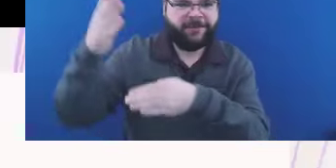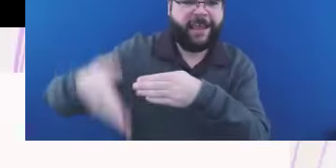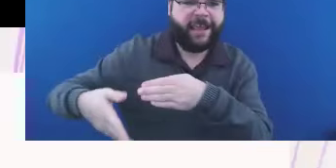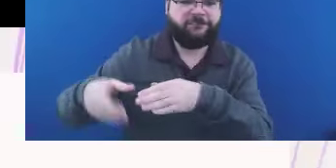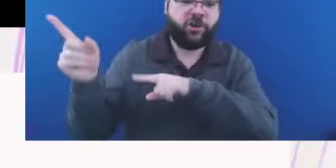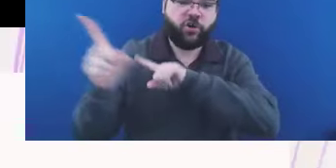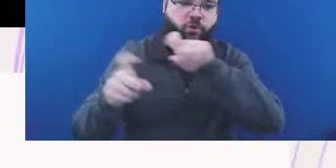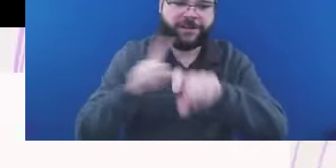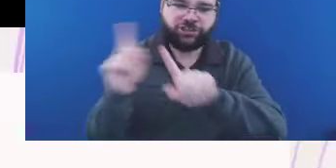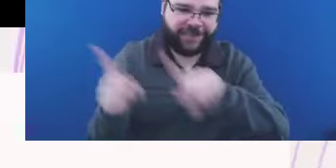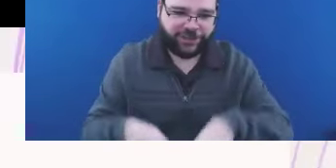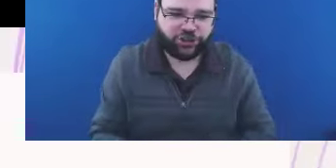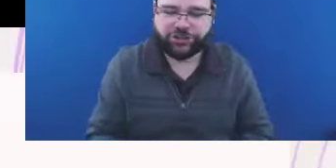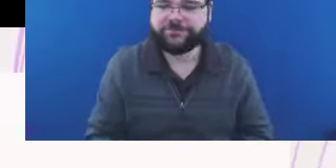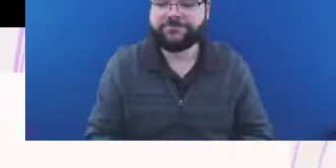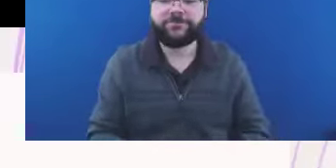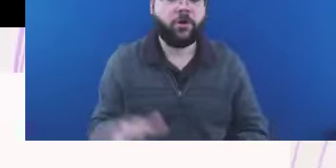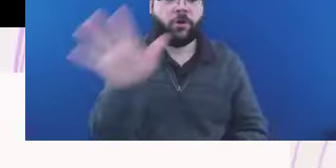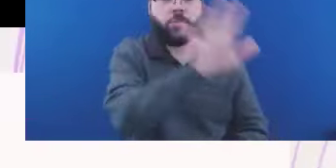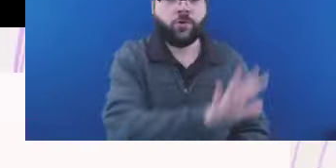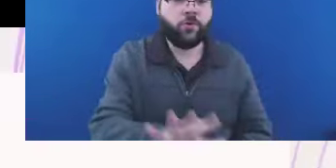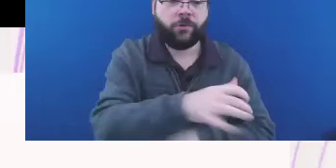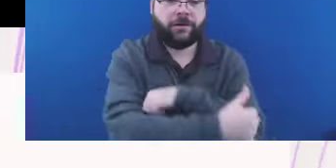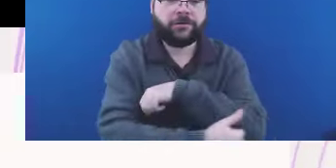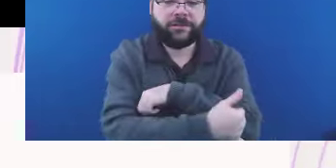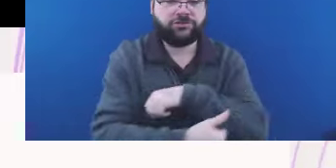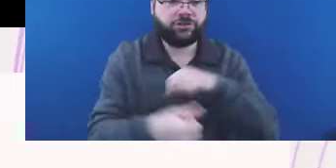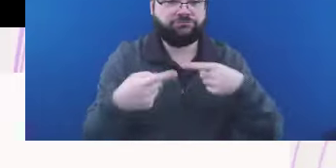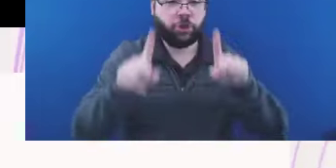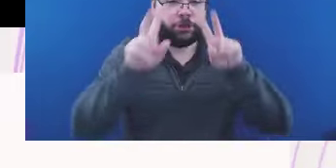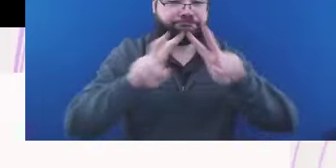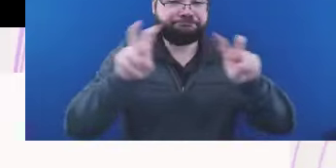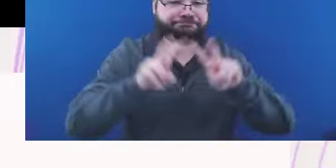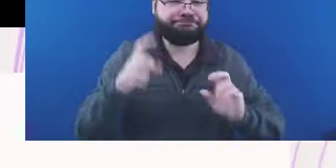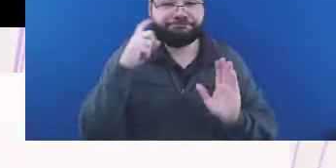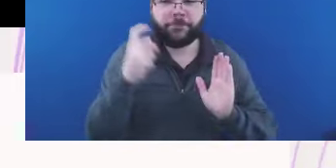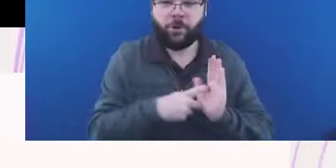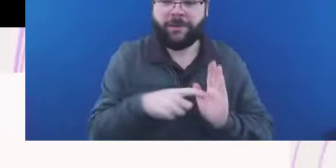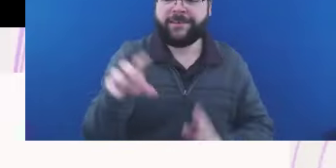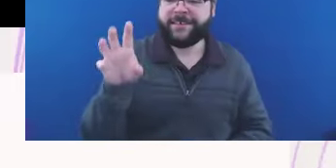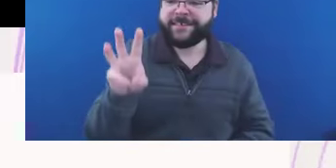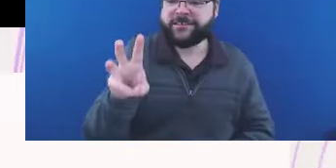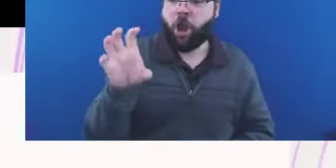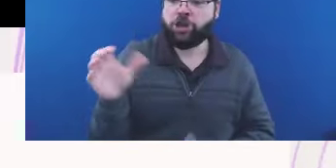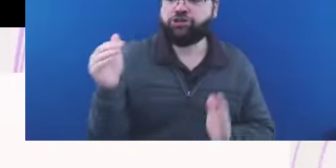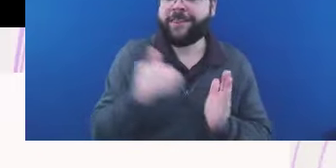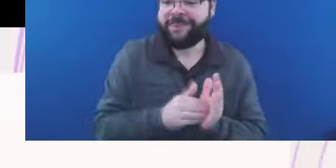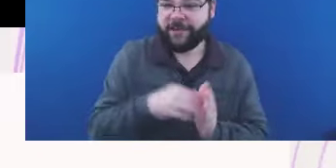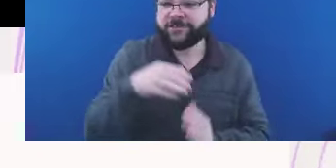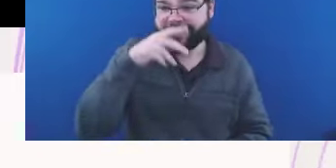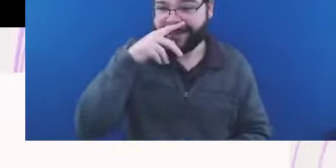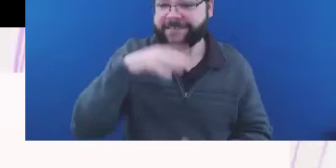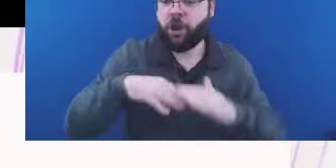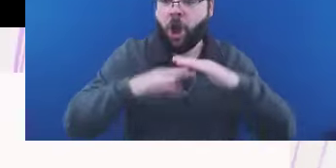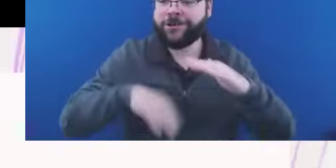answers. Across the country, through our analyses, we know there are approximately 600,000 children under age 6